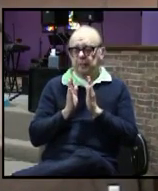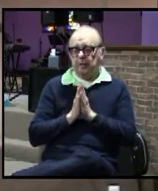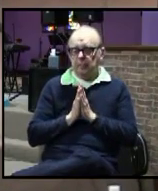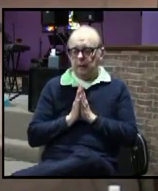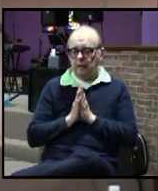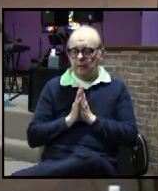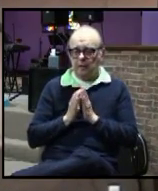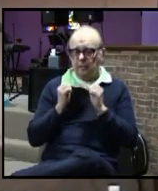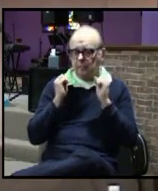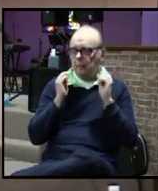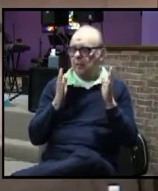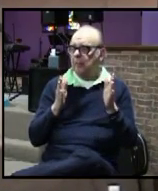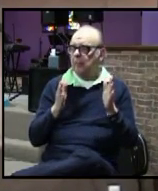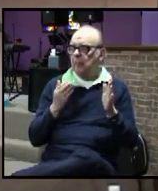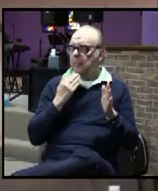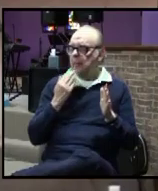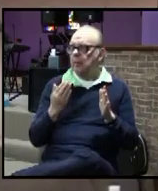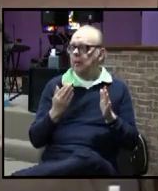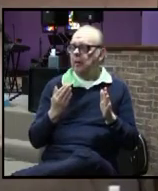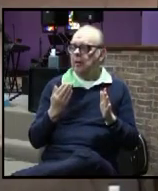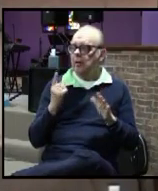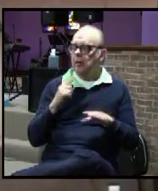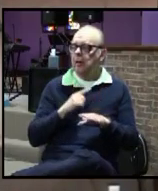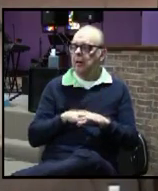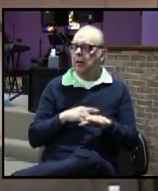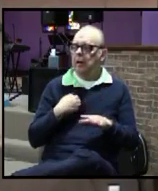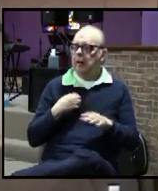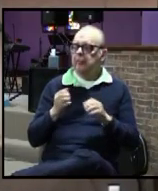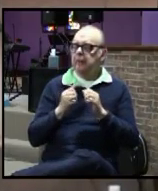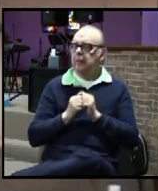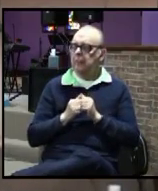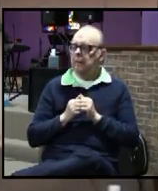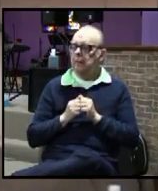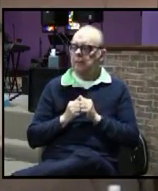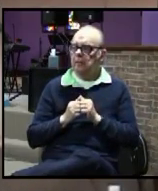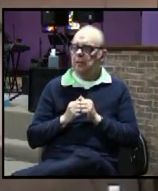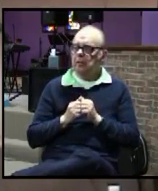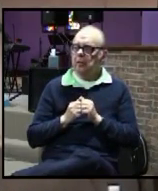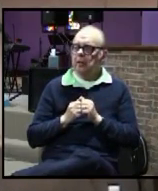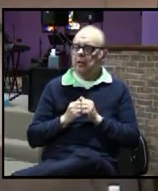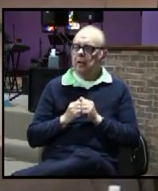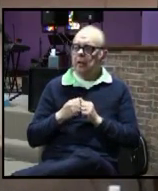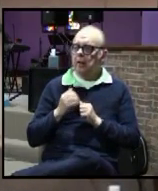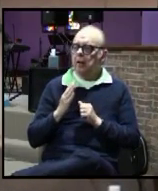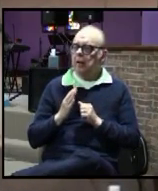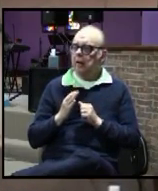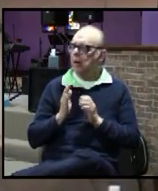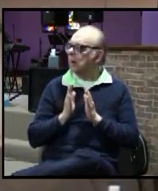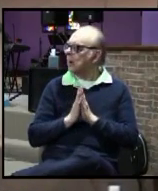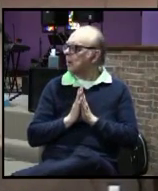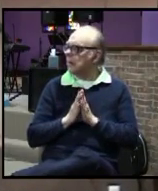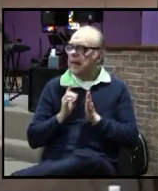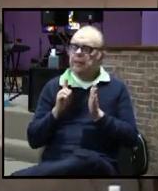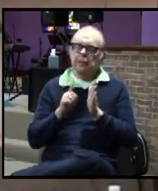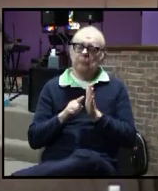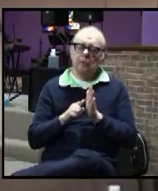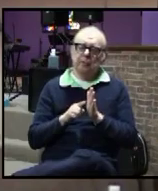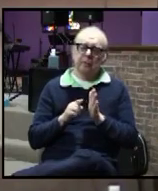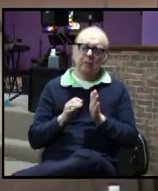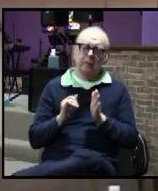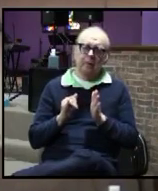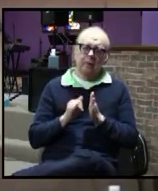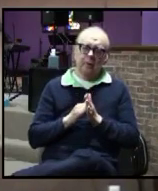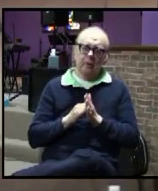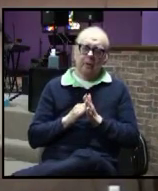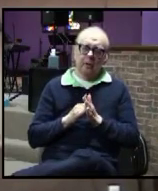prayer. Father, we thank you for this time that we have together. And God, I pray in this